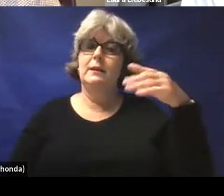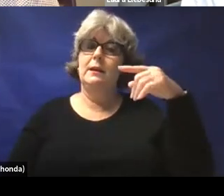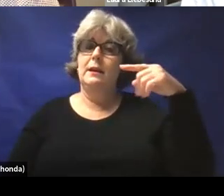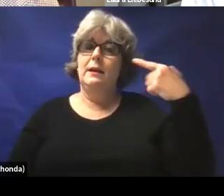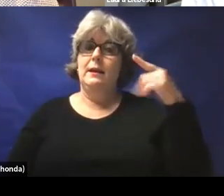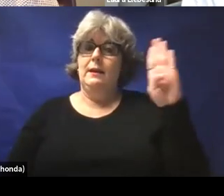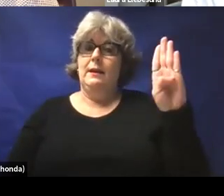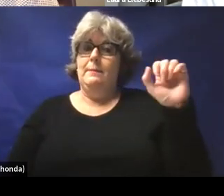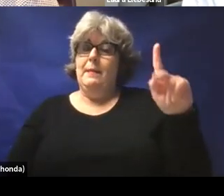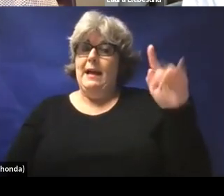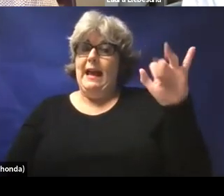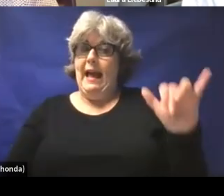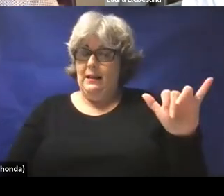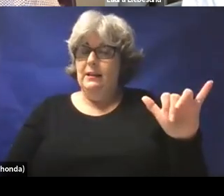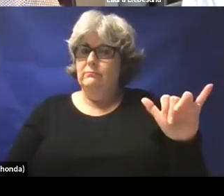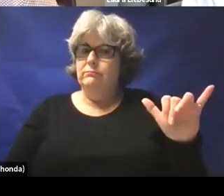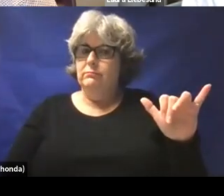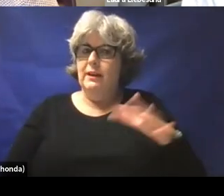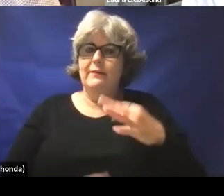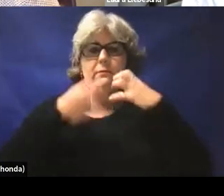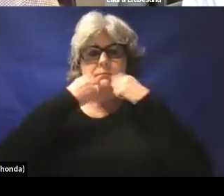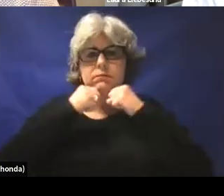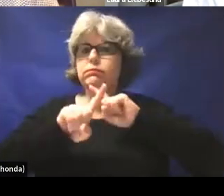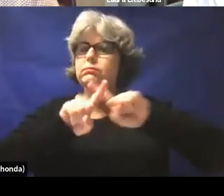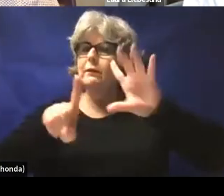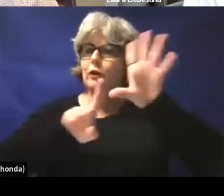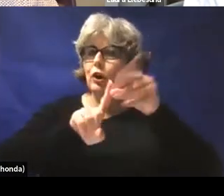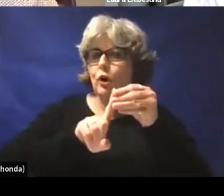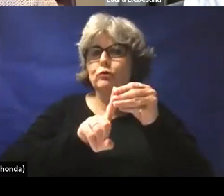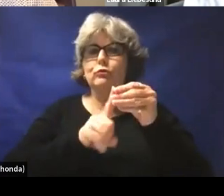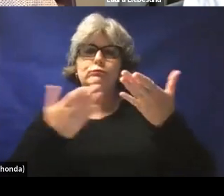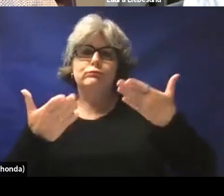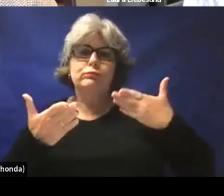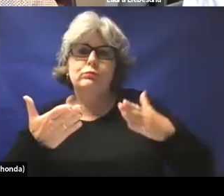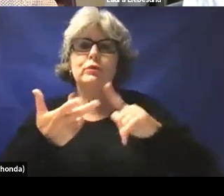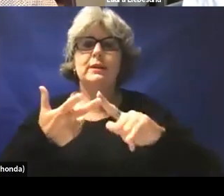he took, you know, found a real passion for a different cultural culinary